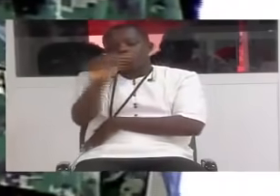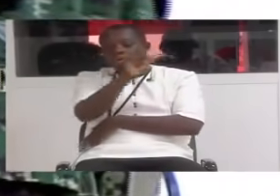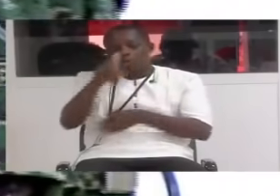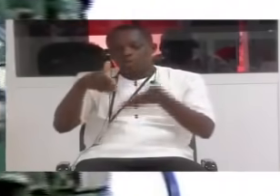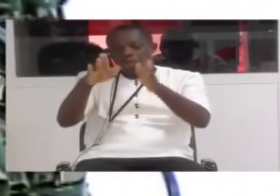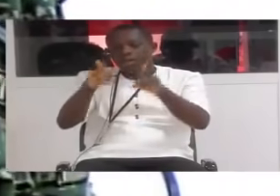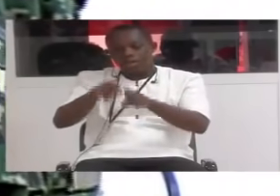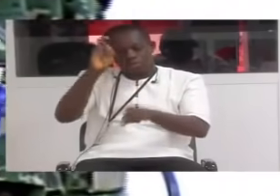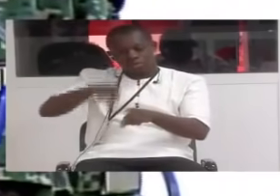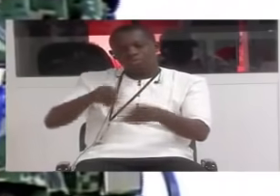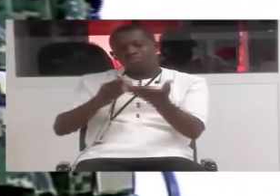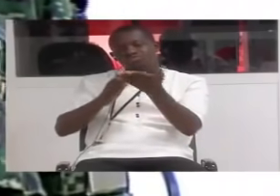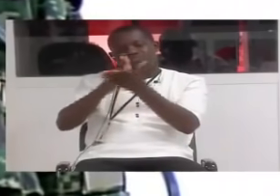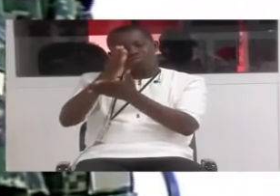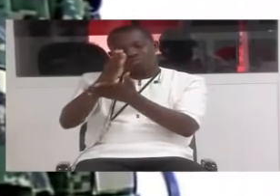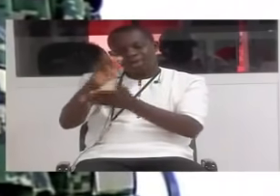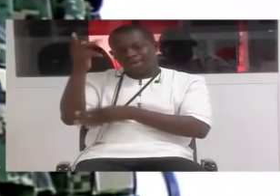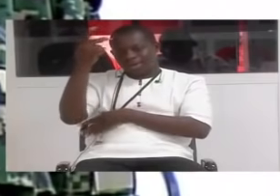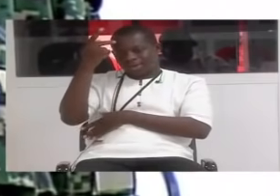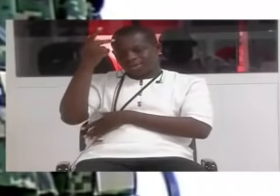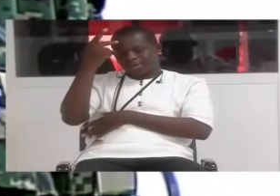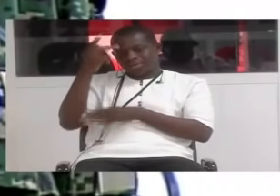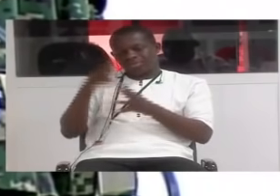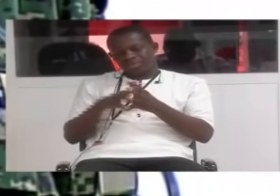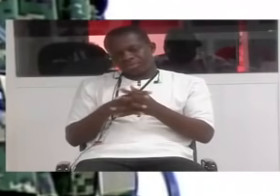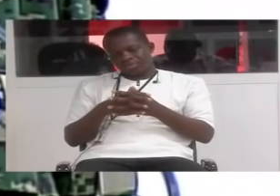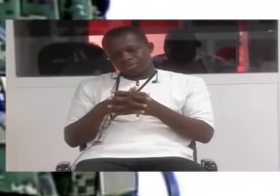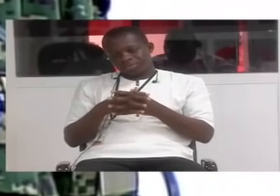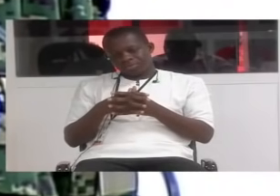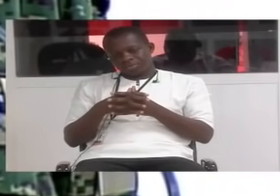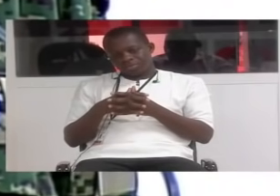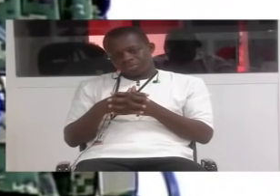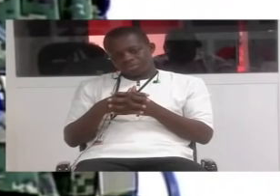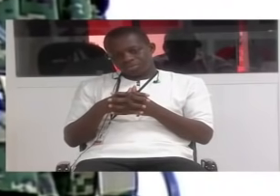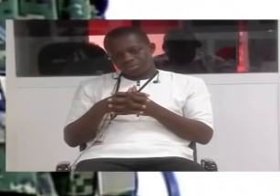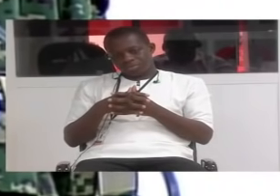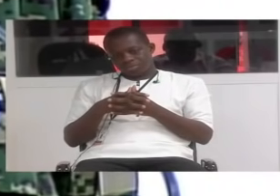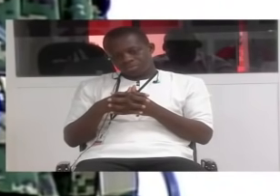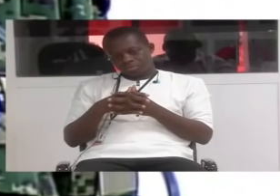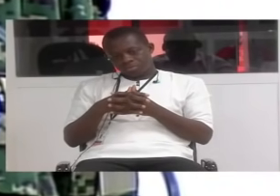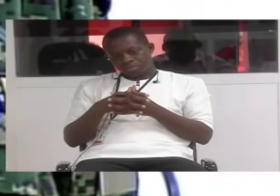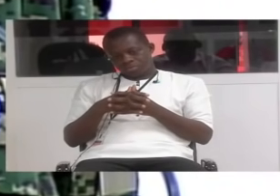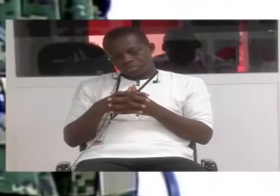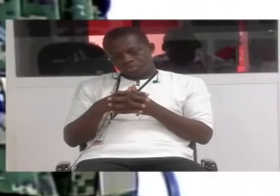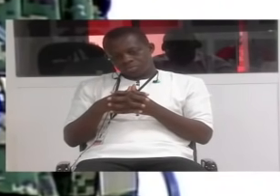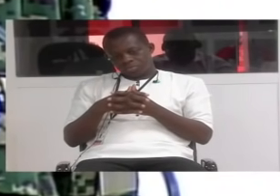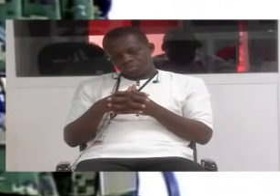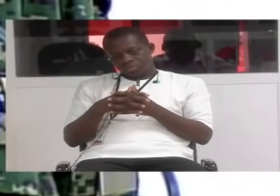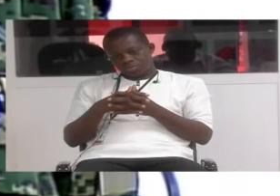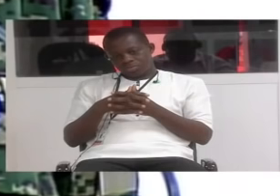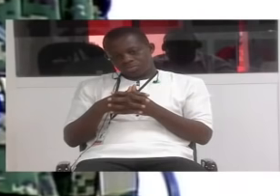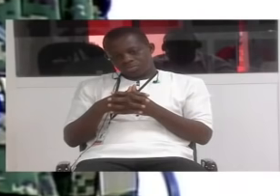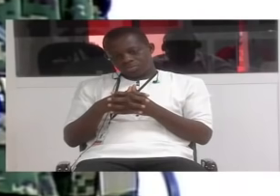bir Kanilay. Because the way that we took to pass the garden, there was no way we could return except pass through